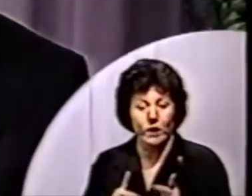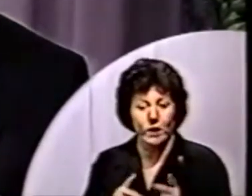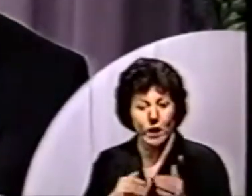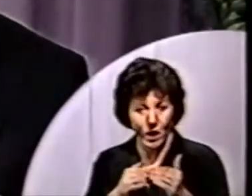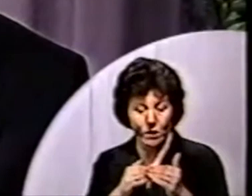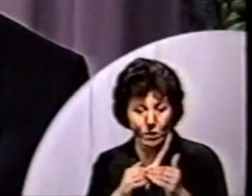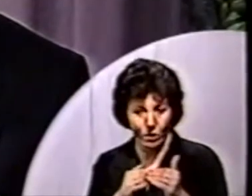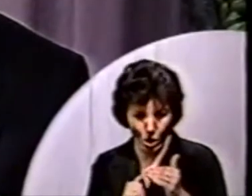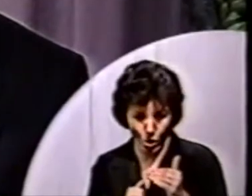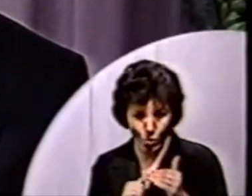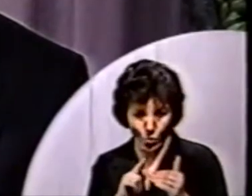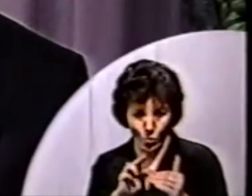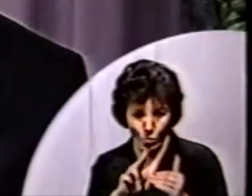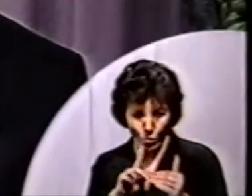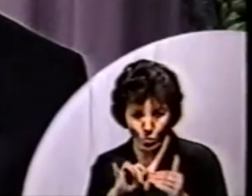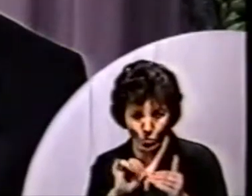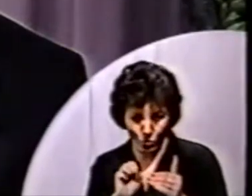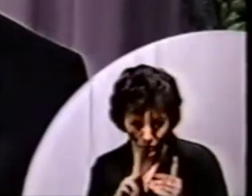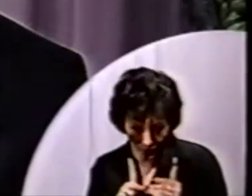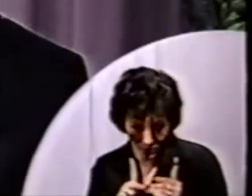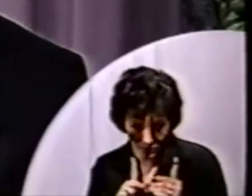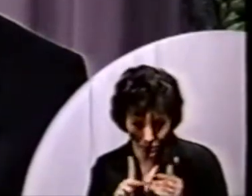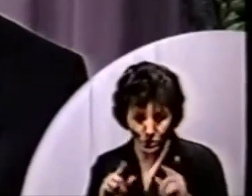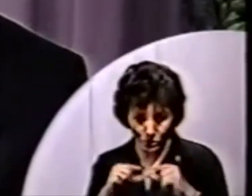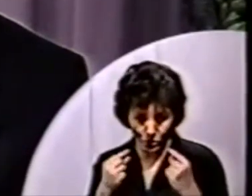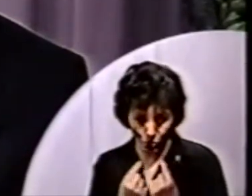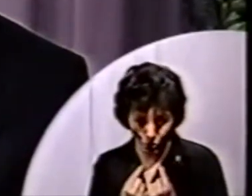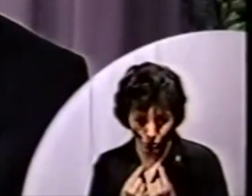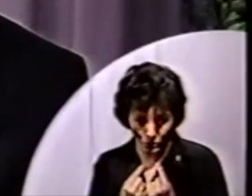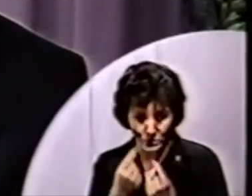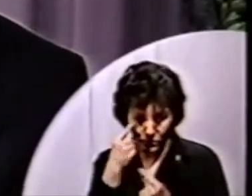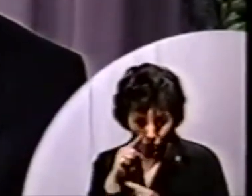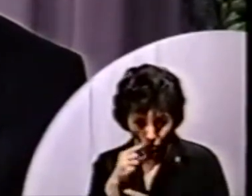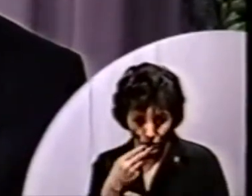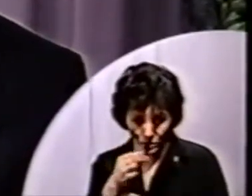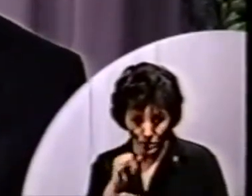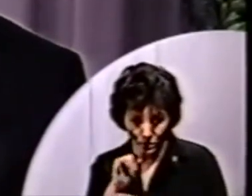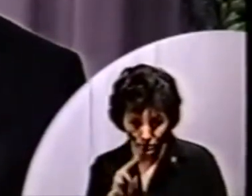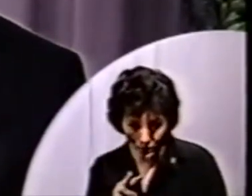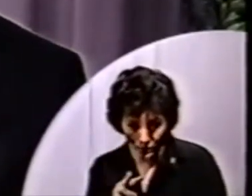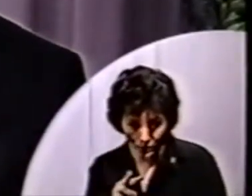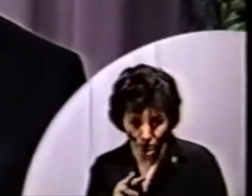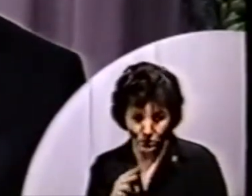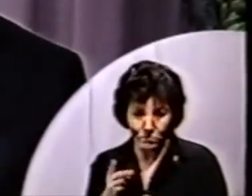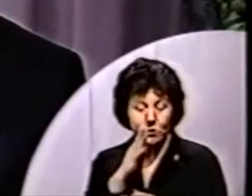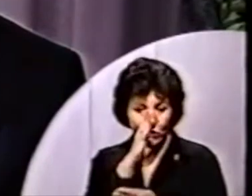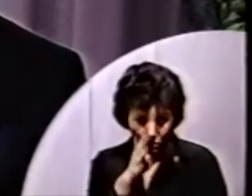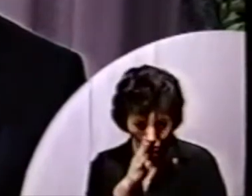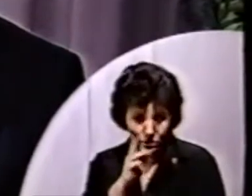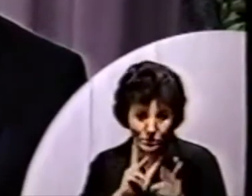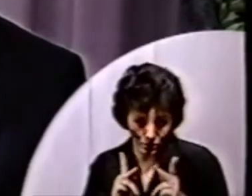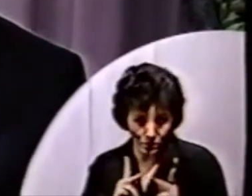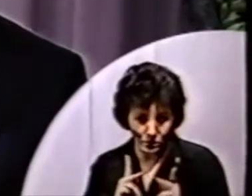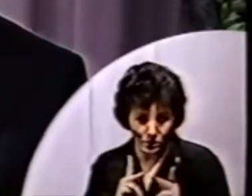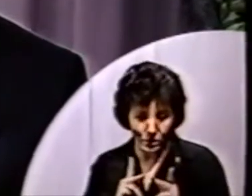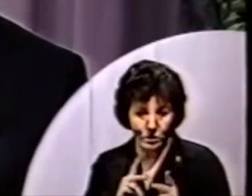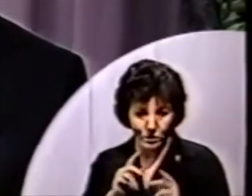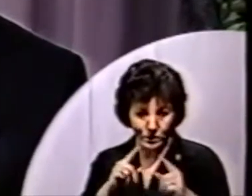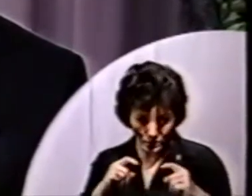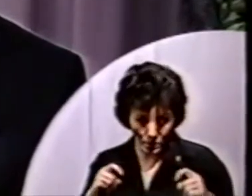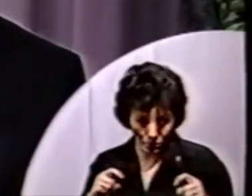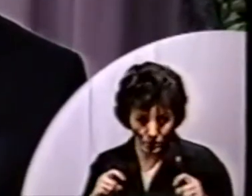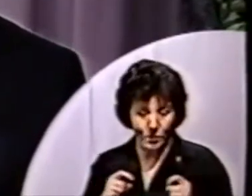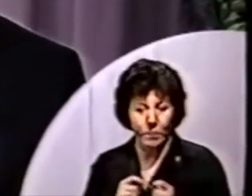low risk groups for HIV infection. People in monogamous relationships generally, people